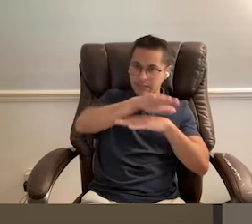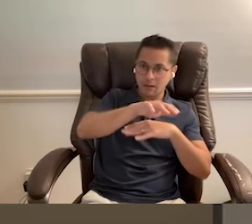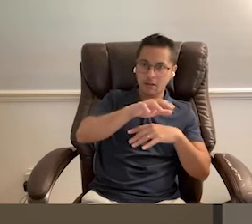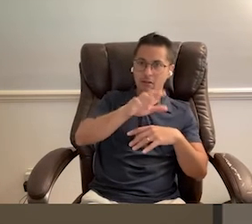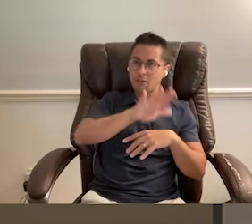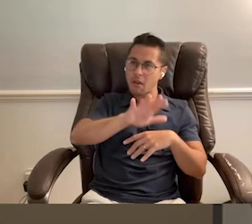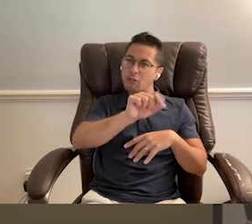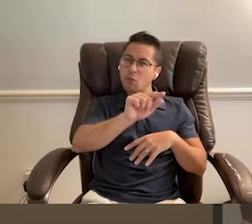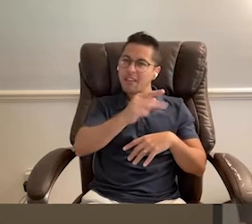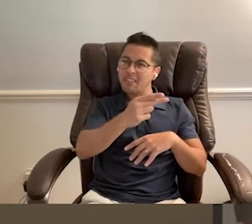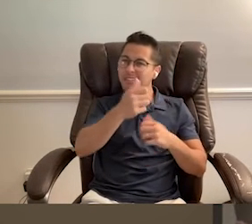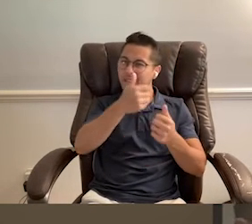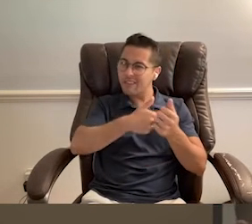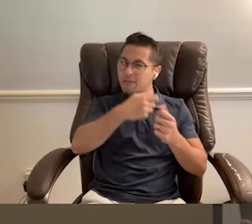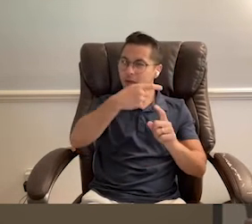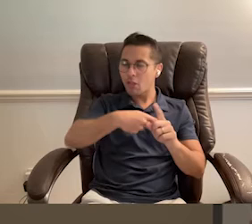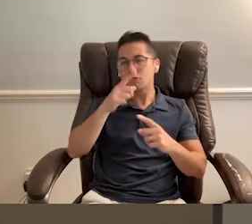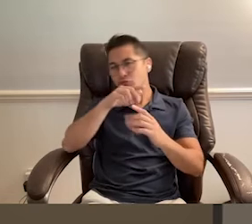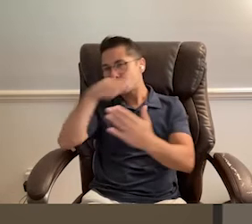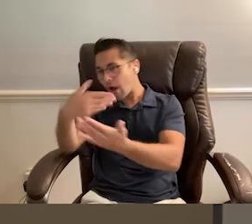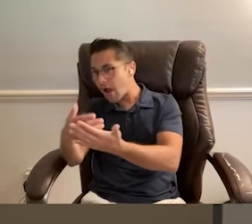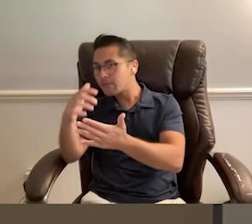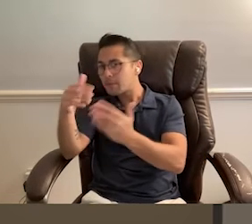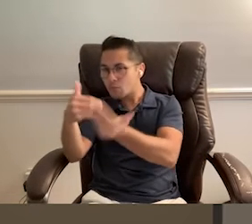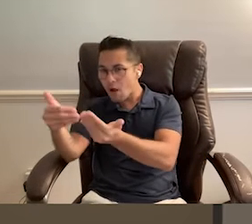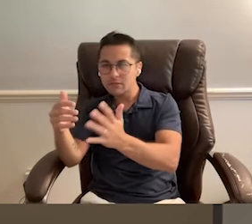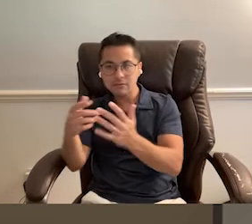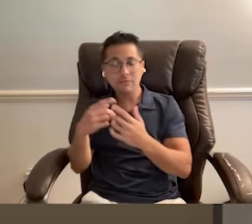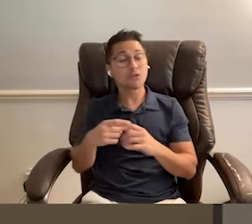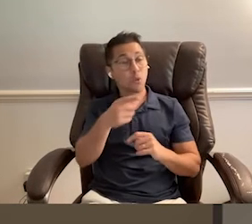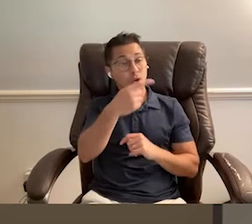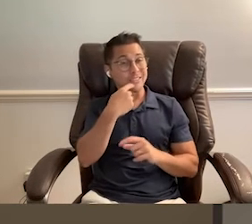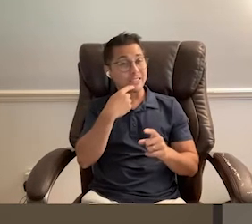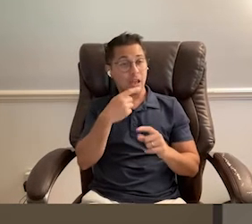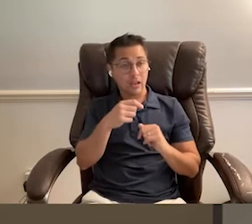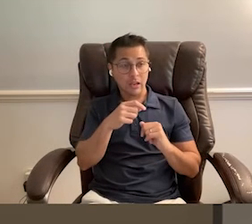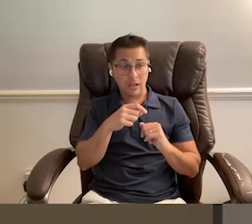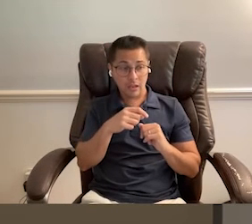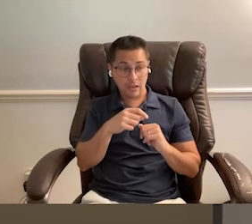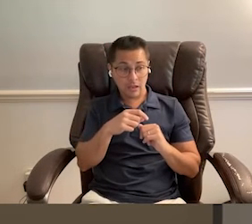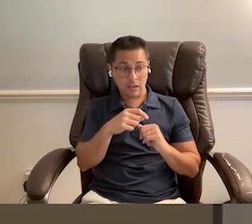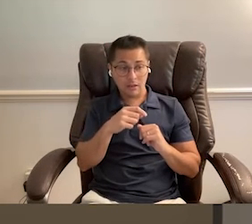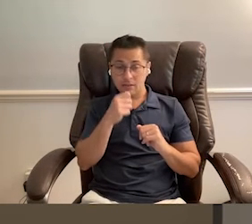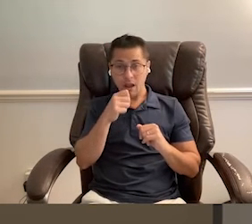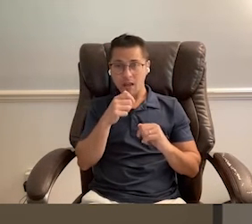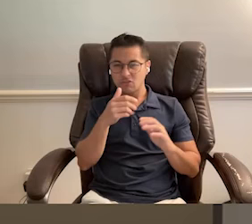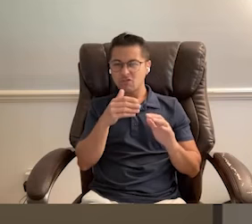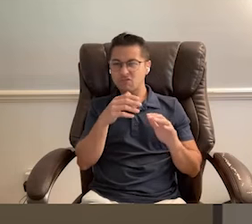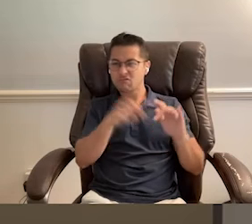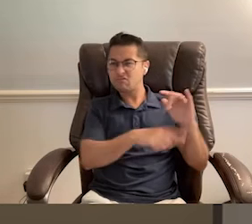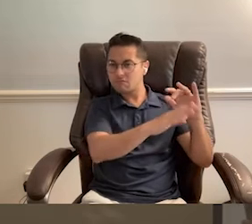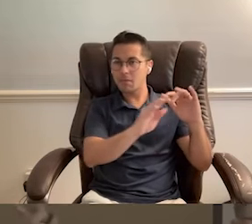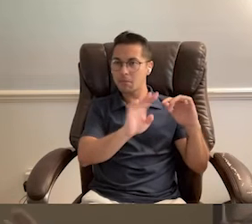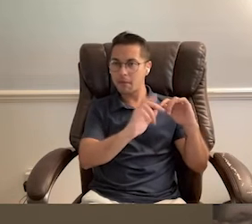get there and be processed by then. So what you're saying is it's bypassing the bank altogether? It's just Exactly. directly It out goes of your directly out account.